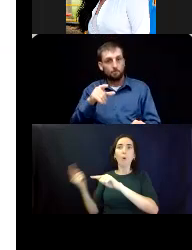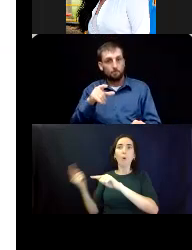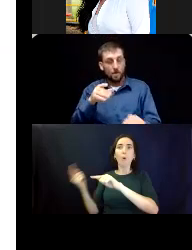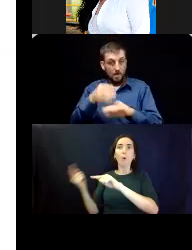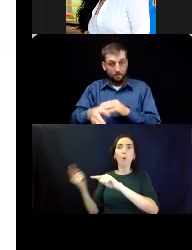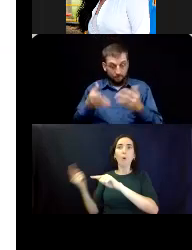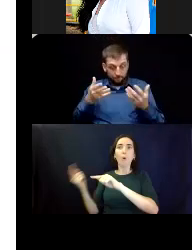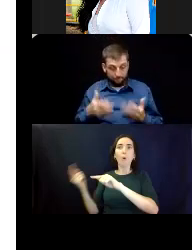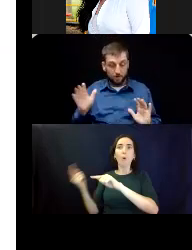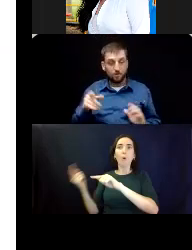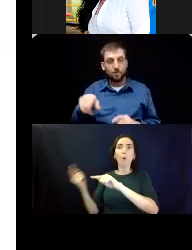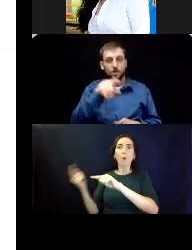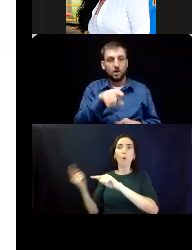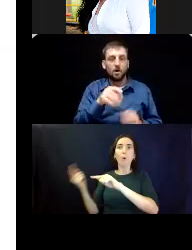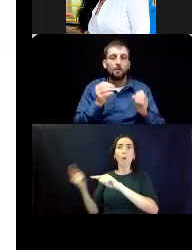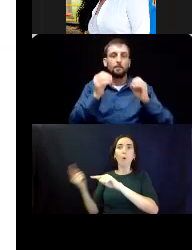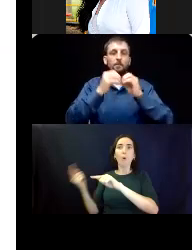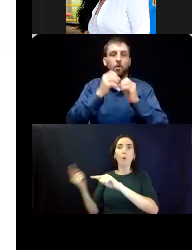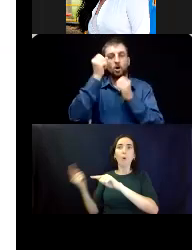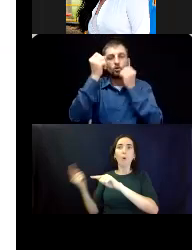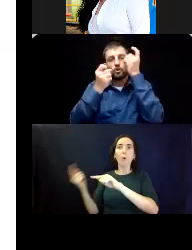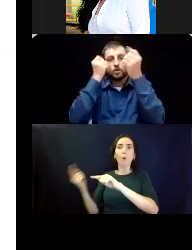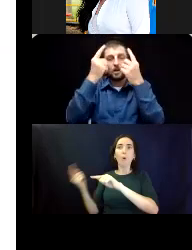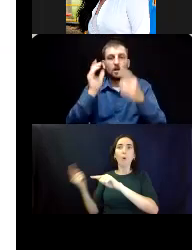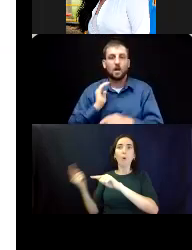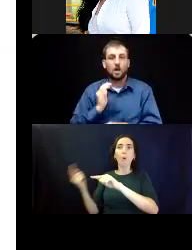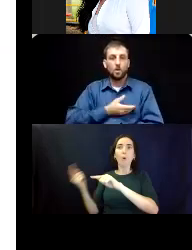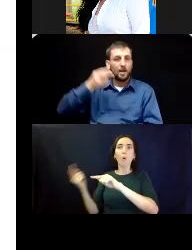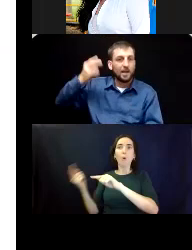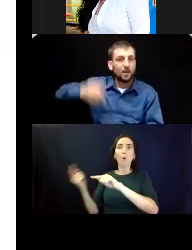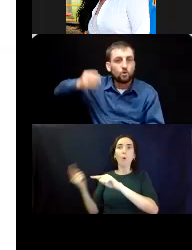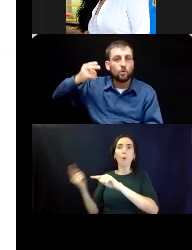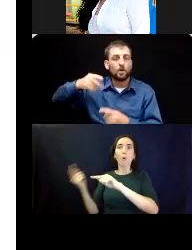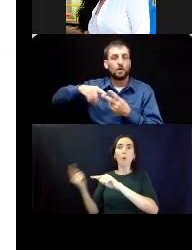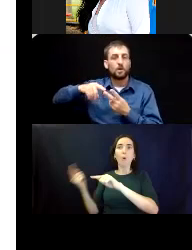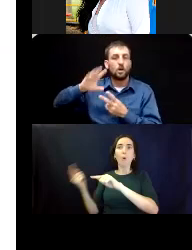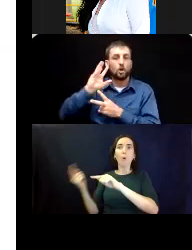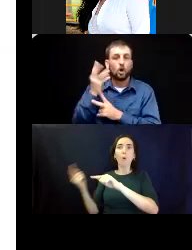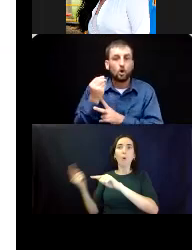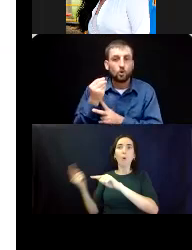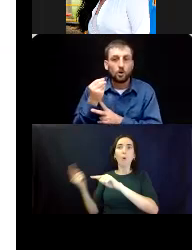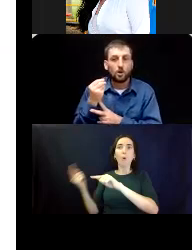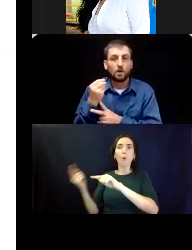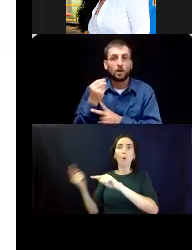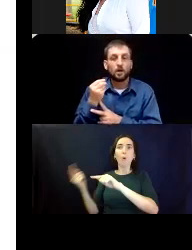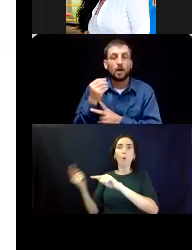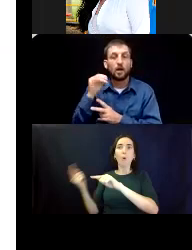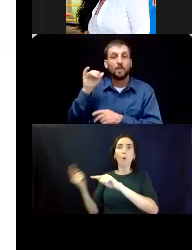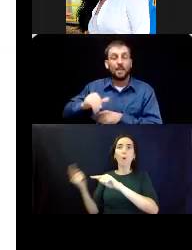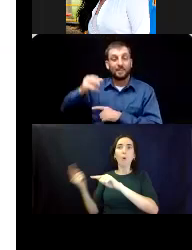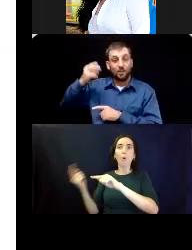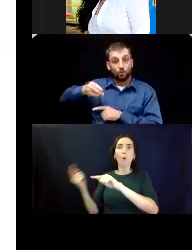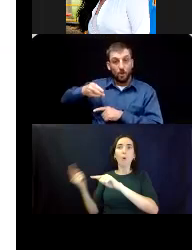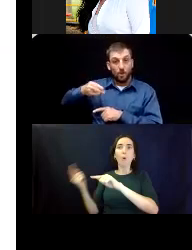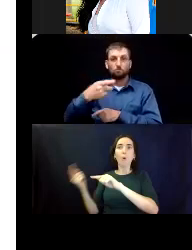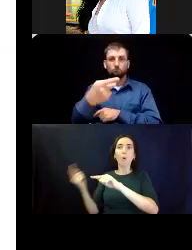our rich history and our rich culture, and with the knowledge that we share this history, you and I.